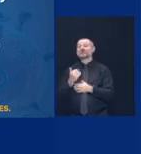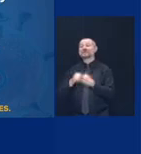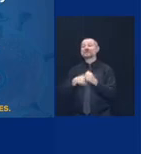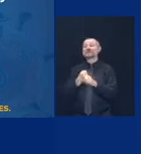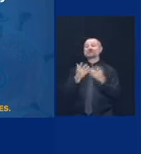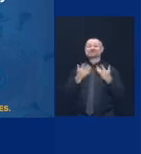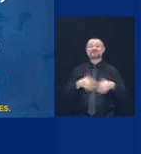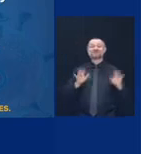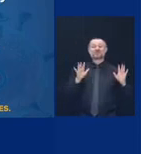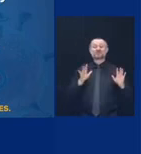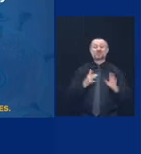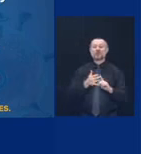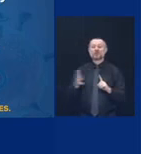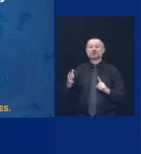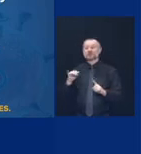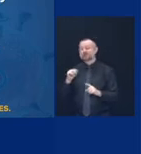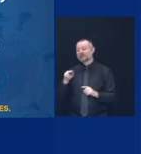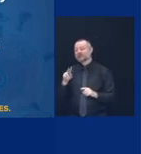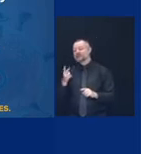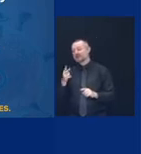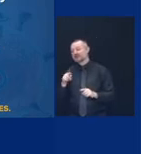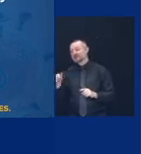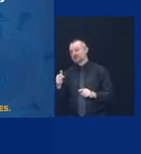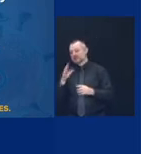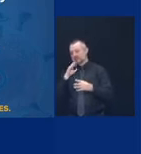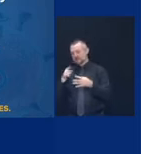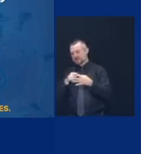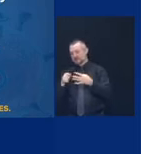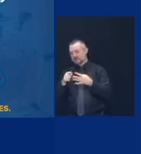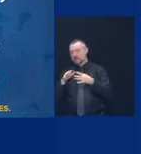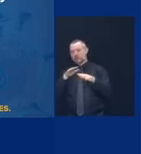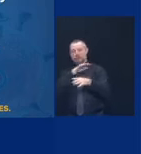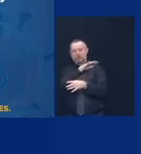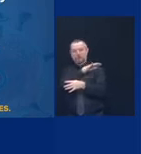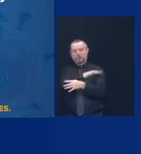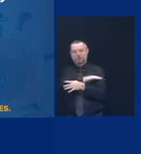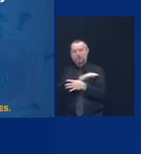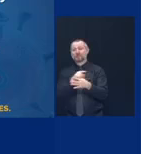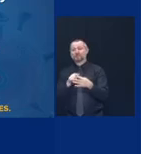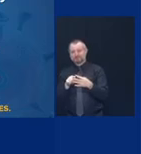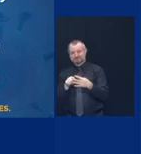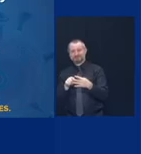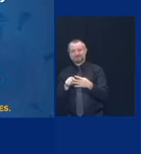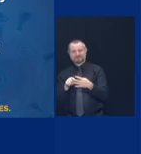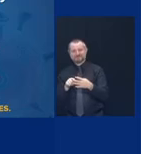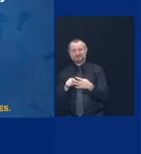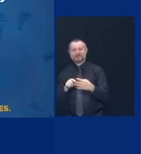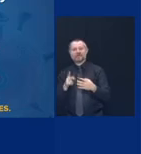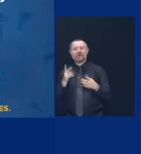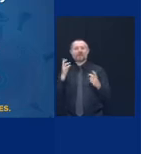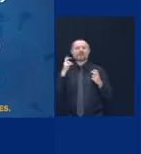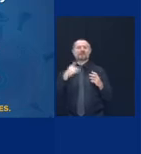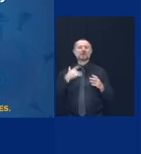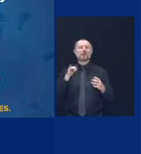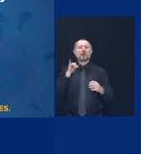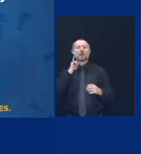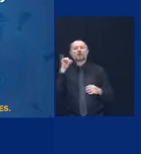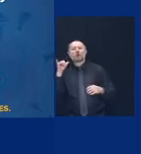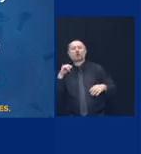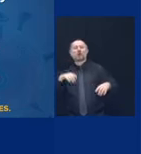everything slows down a little bit. New Year's Day, everybody has a little bit of a hangover. They go home, they go to